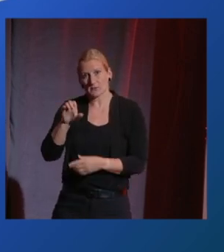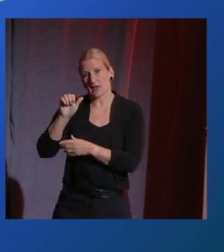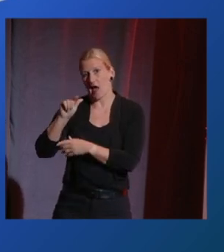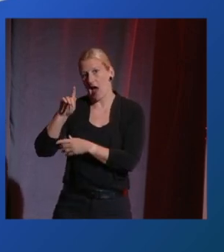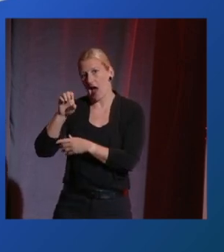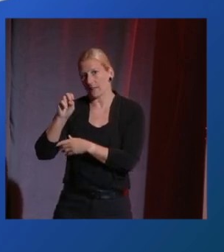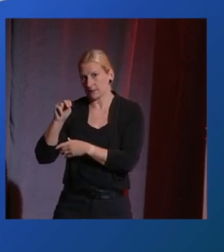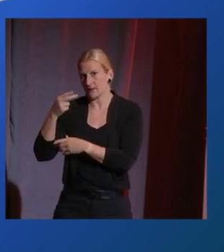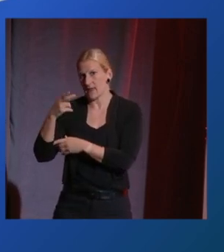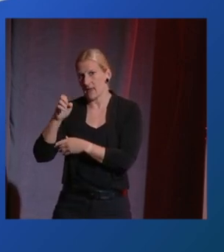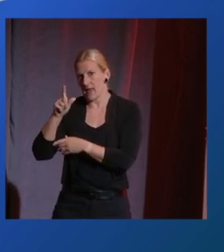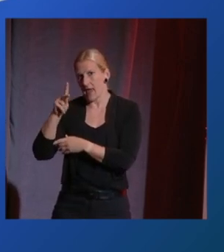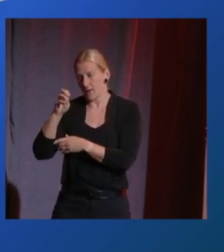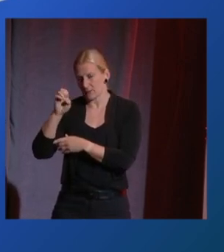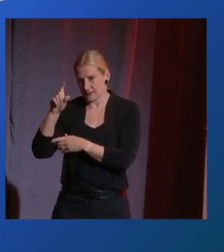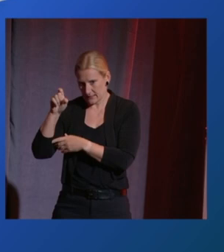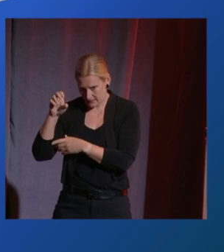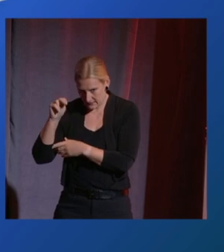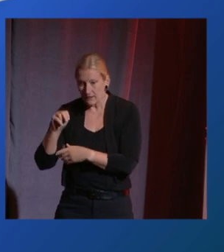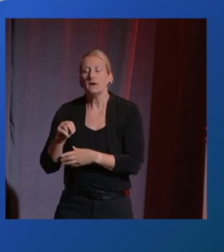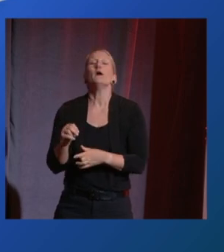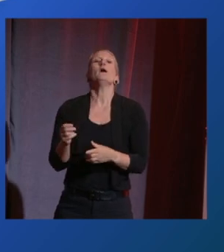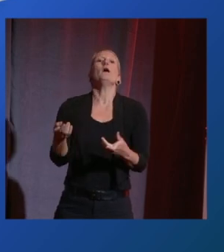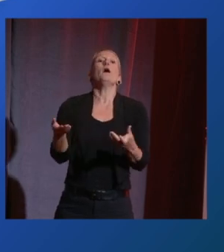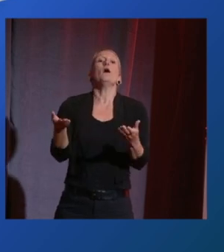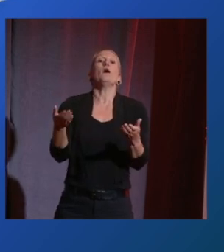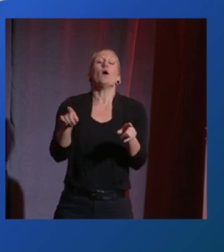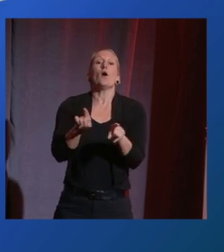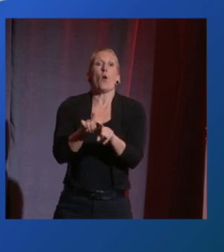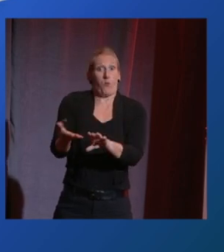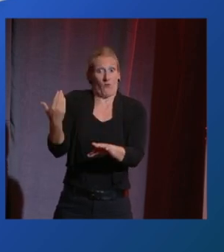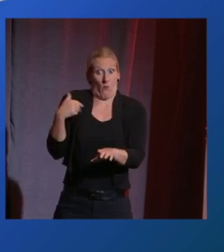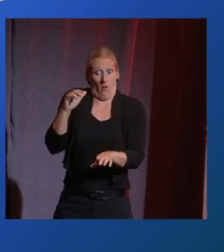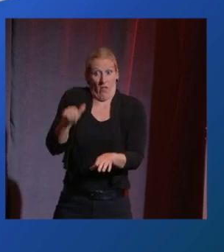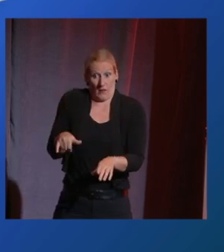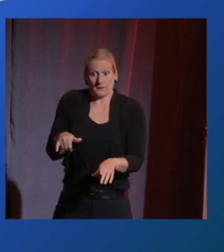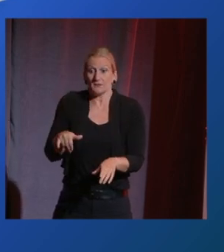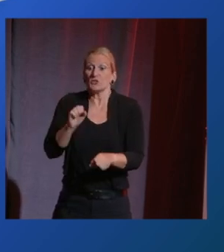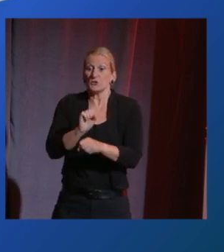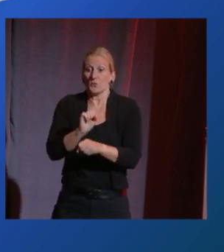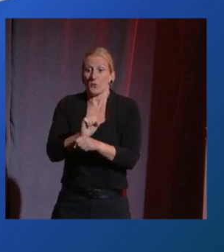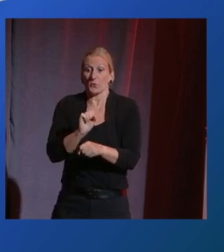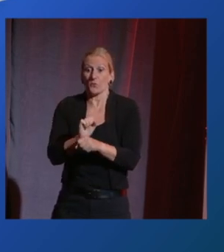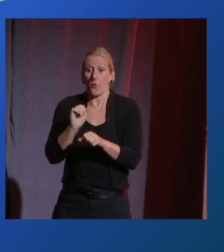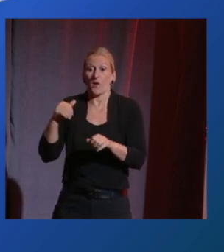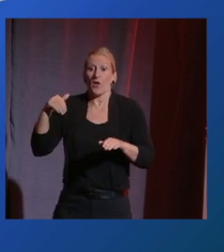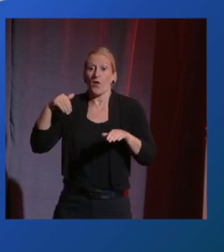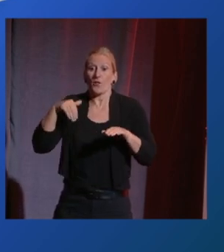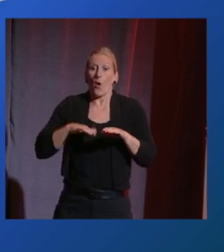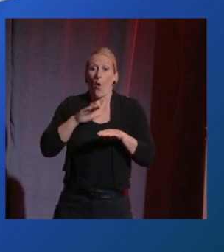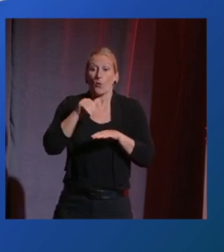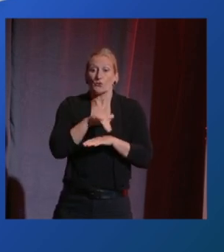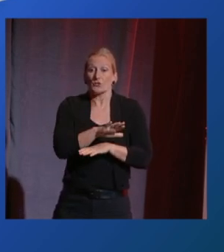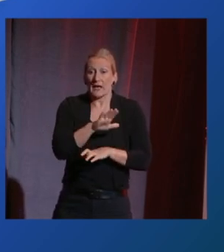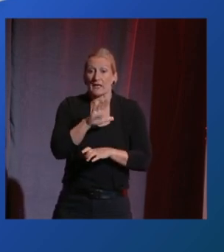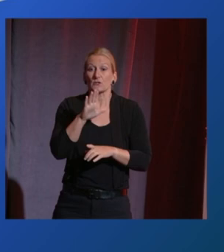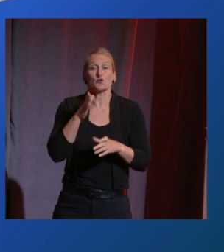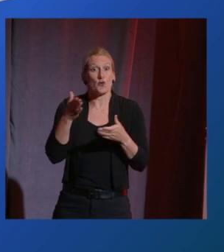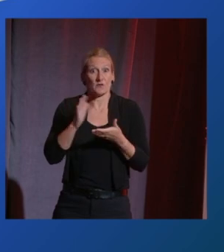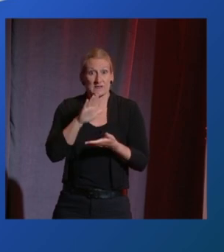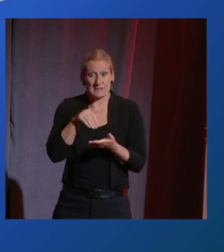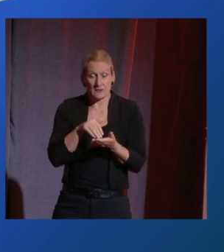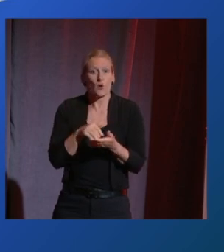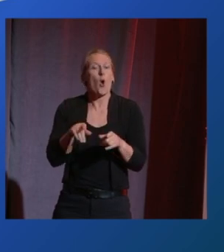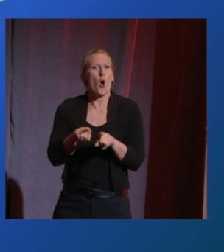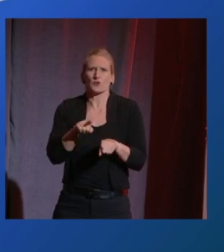Oceanic and Atmospheric Administration Coastal Services Center where she directed remote sensing and GIS programs